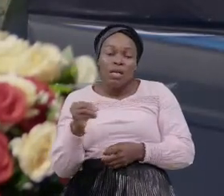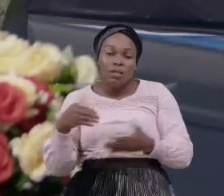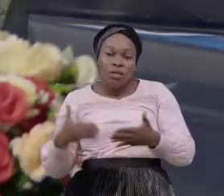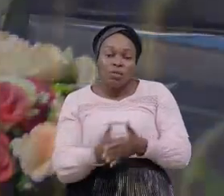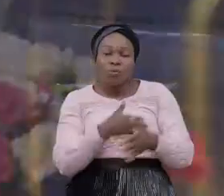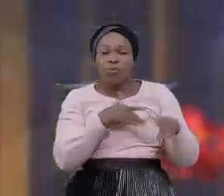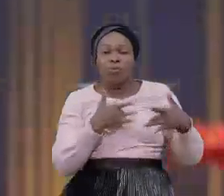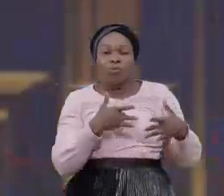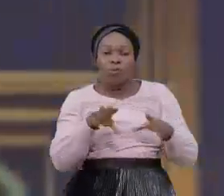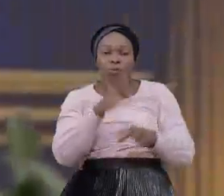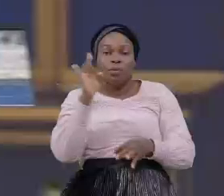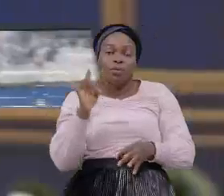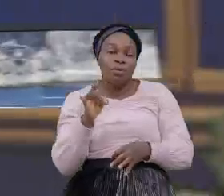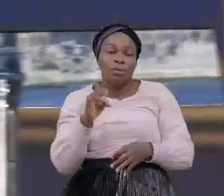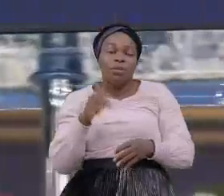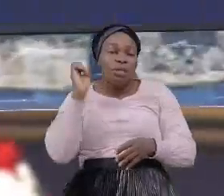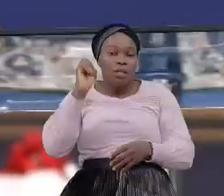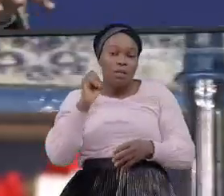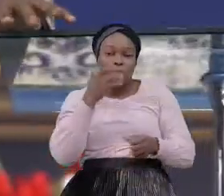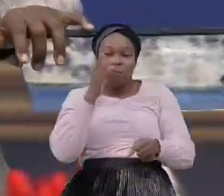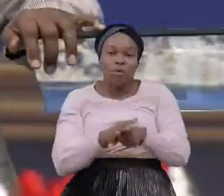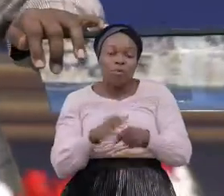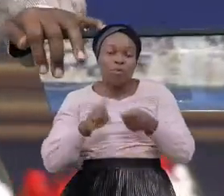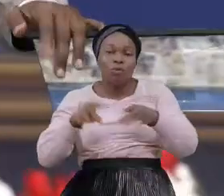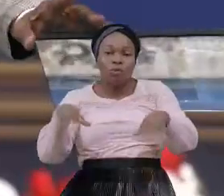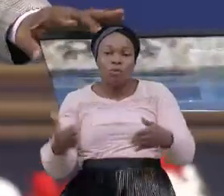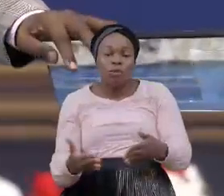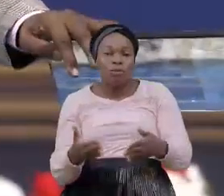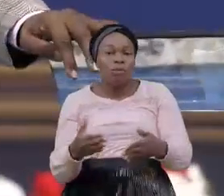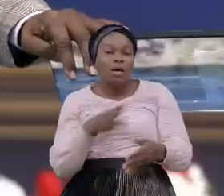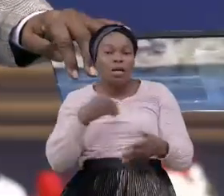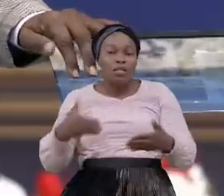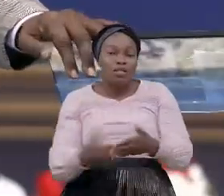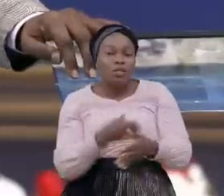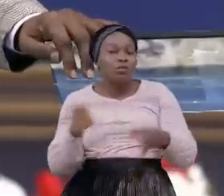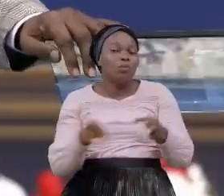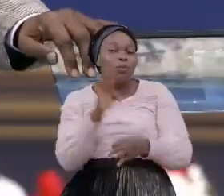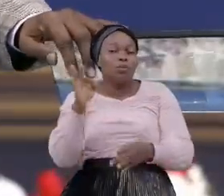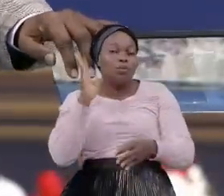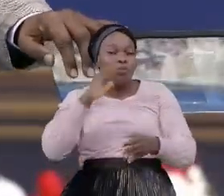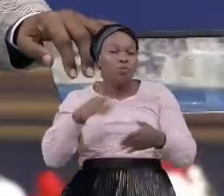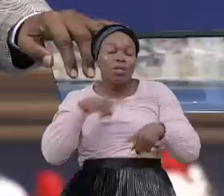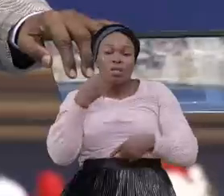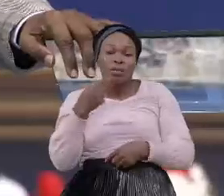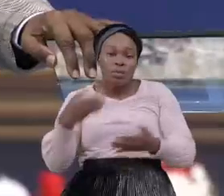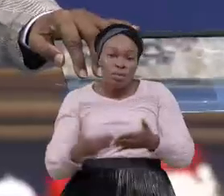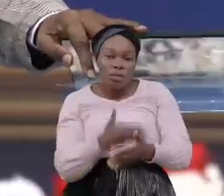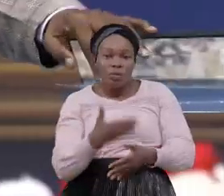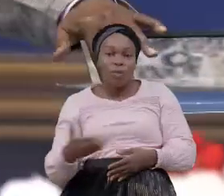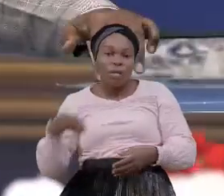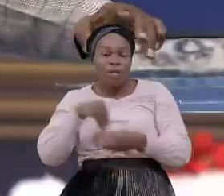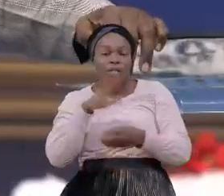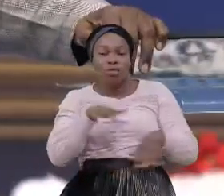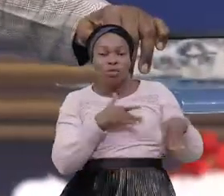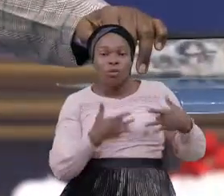know when you have that new spirit tell you new things in your heart and move you new